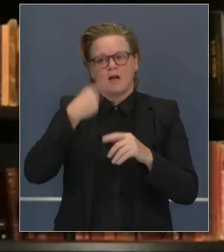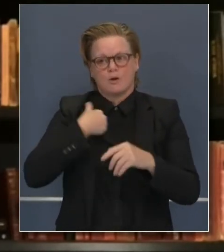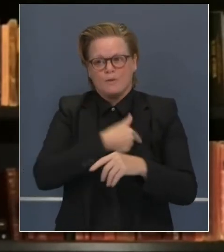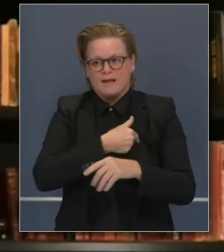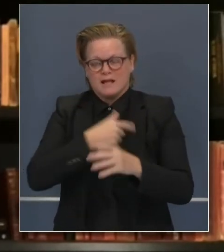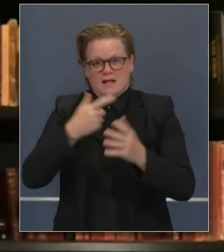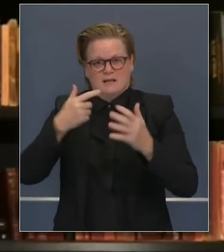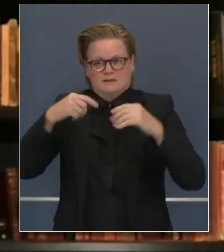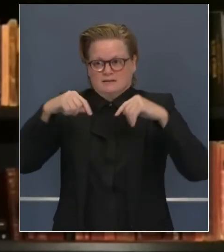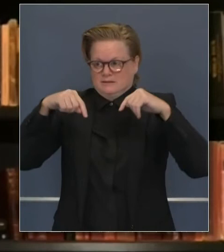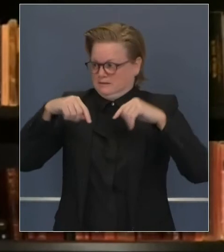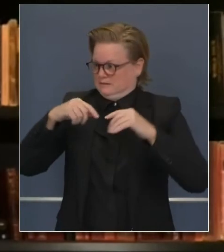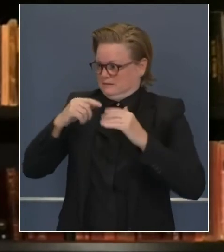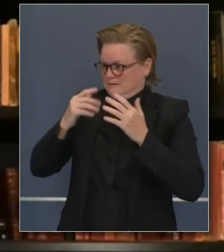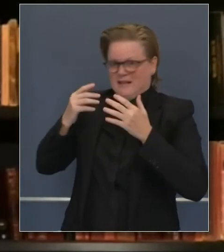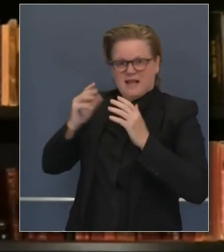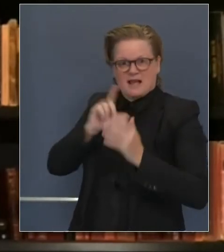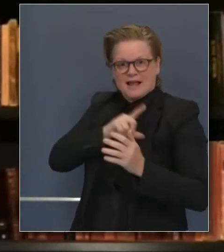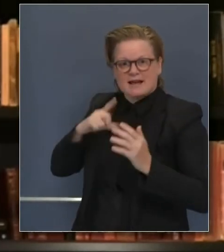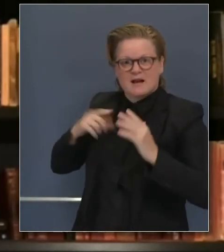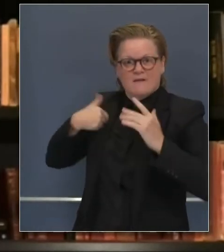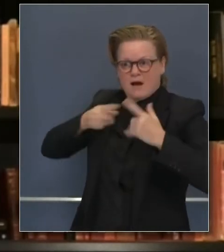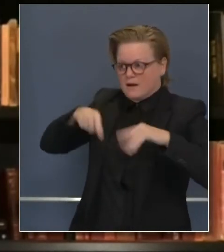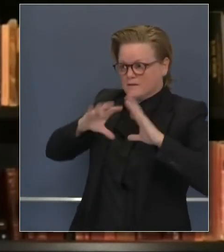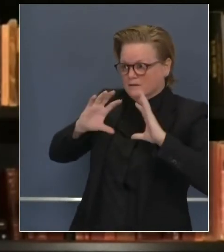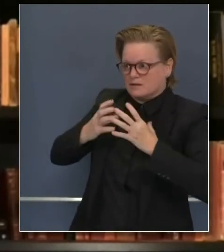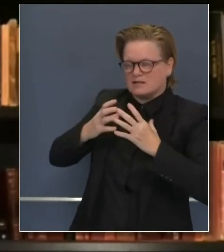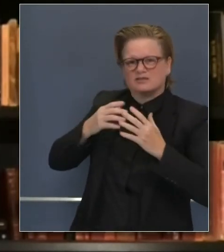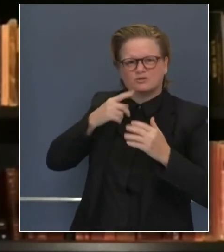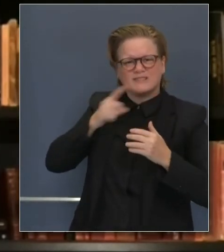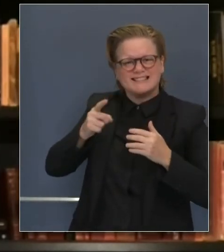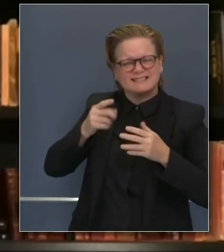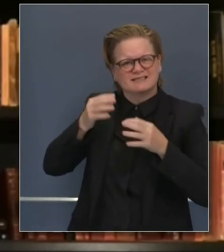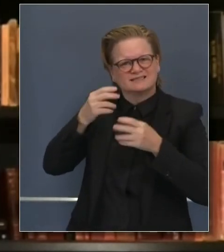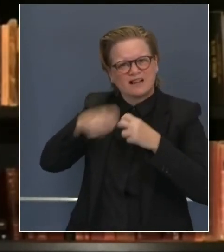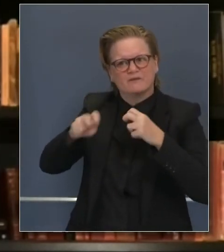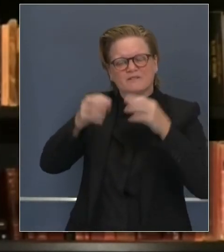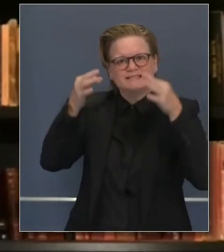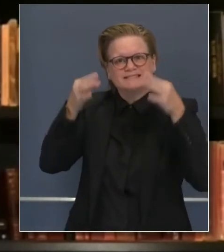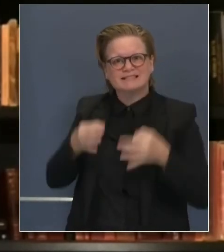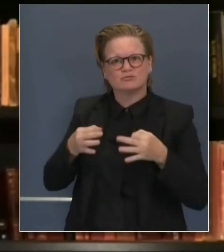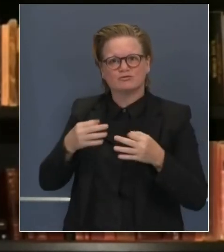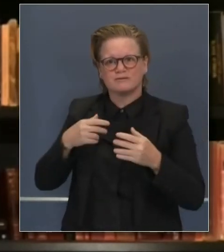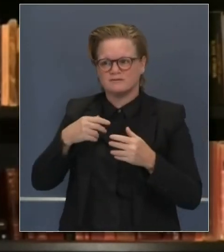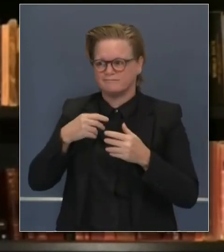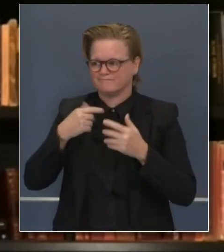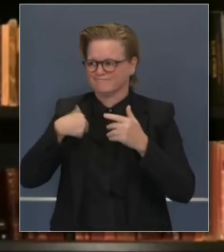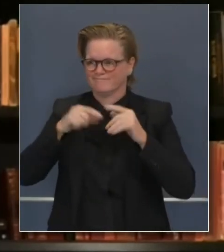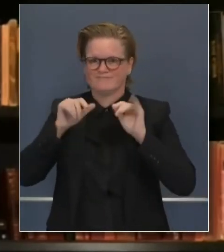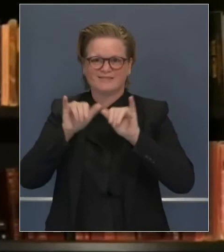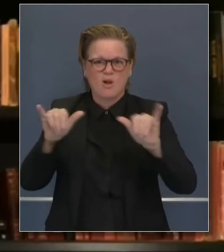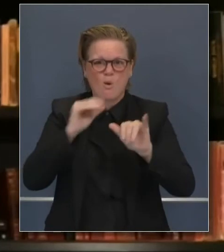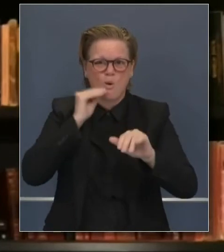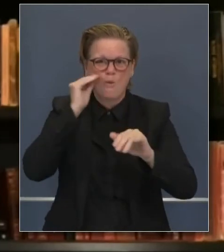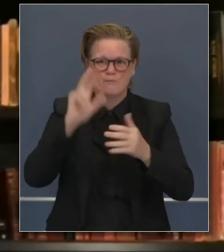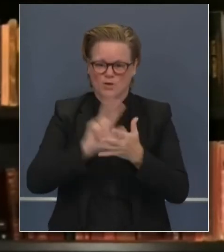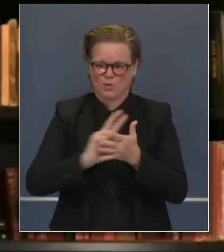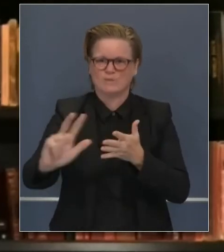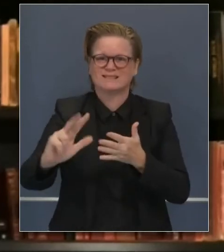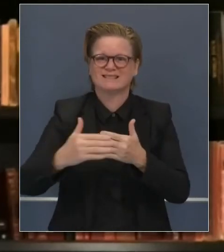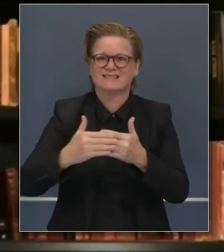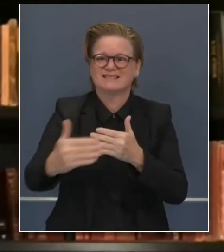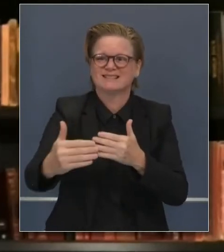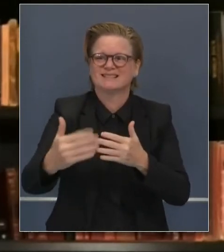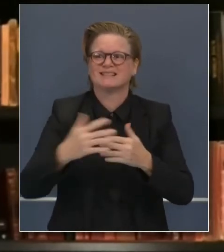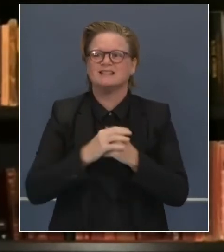number of weeks, to get through the next few months, and we will enjoy another side of this. We will be resilient and